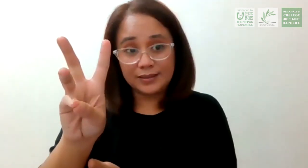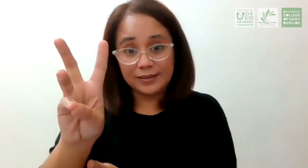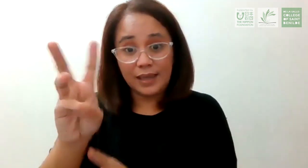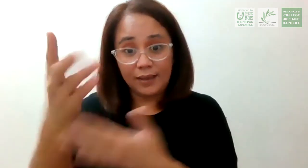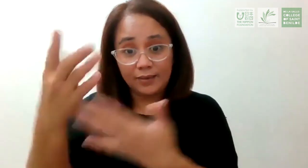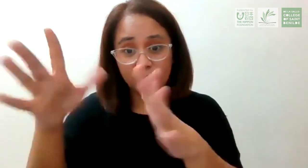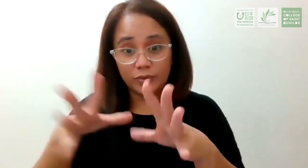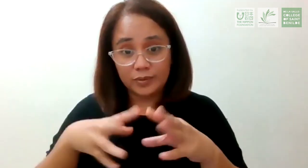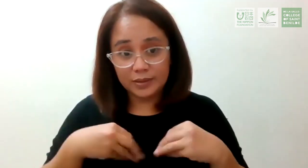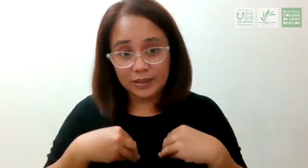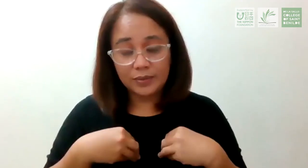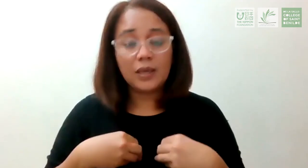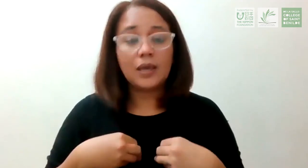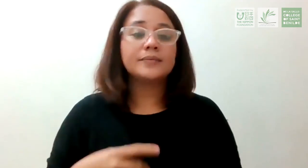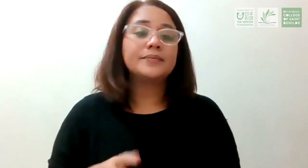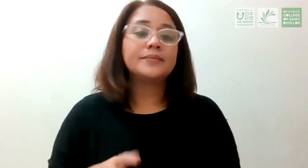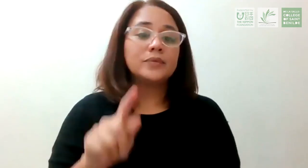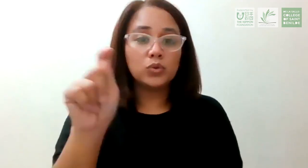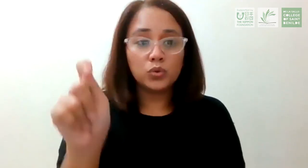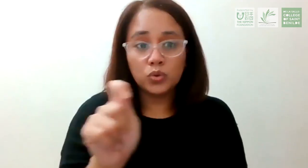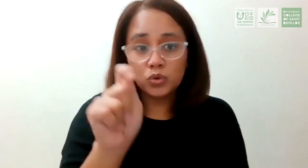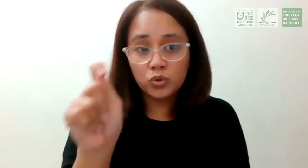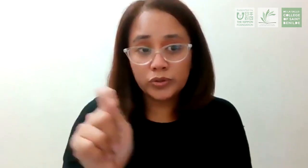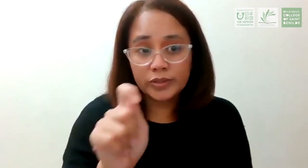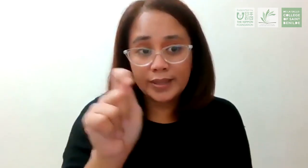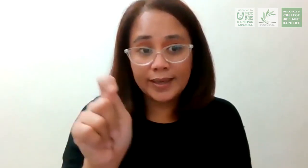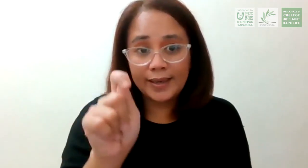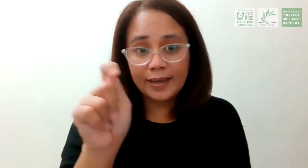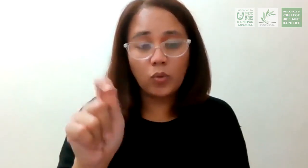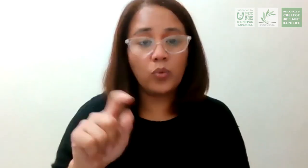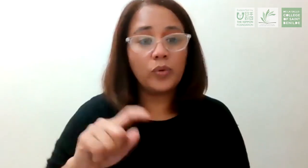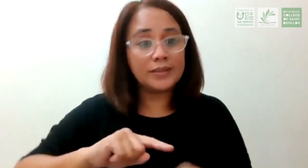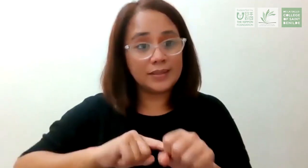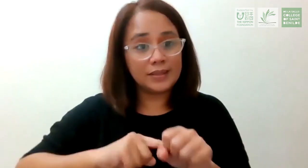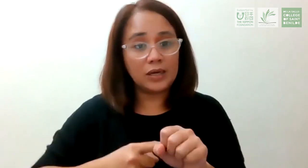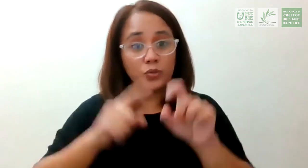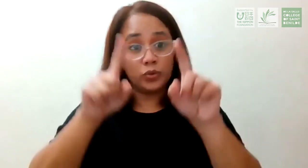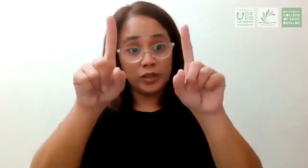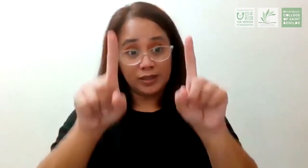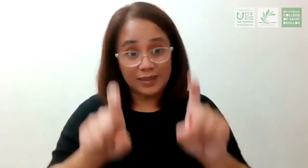On Tuesday, I think we should start with the test first.